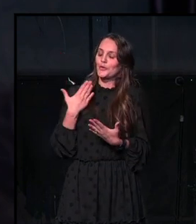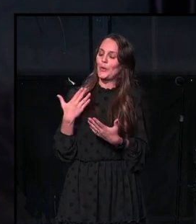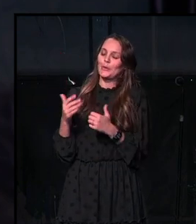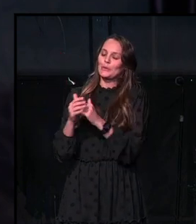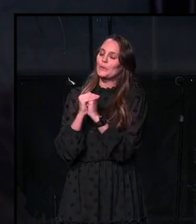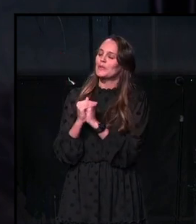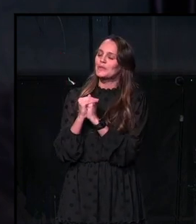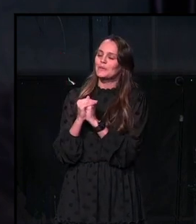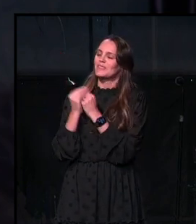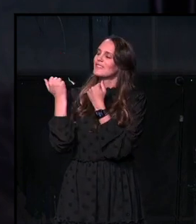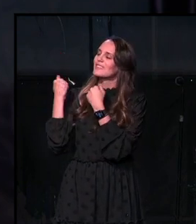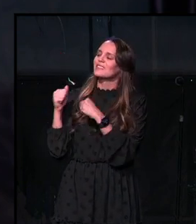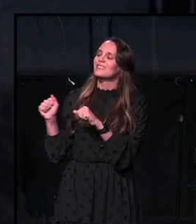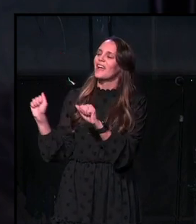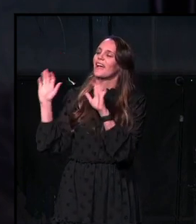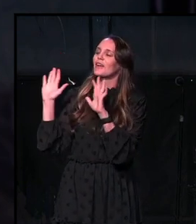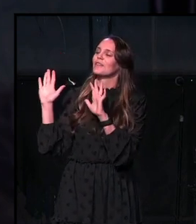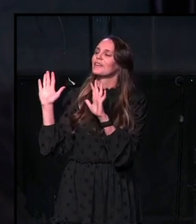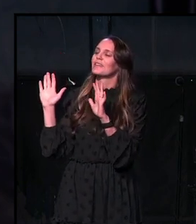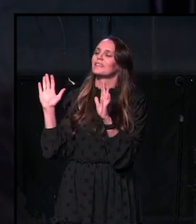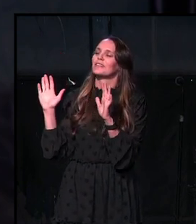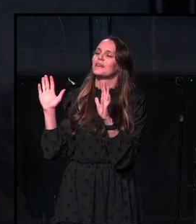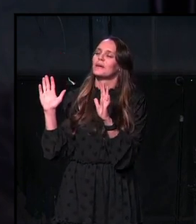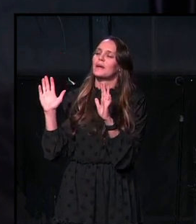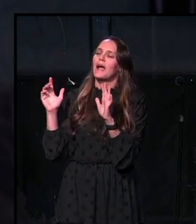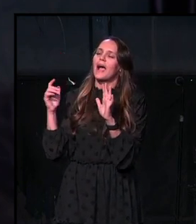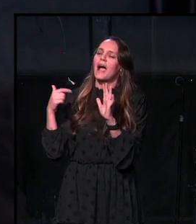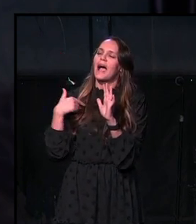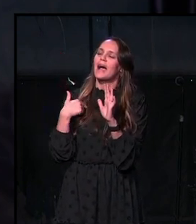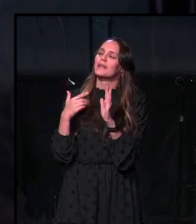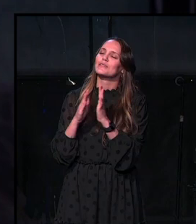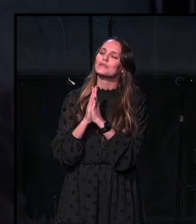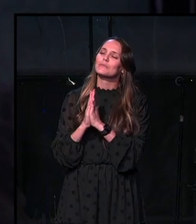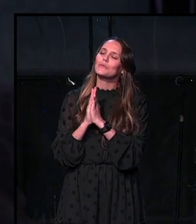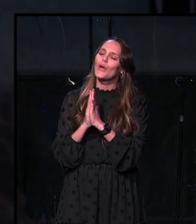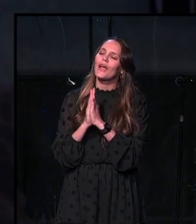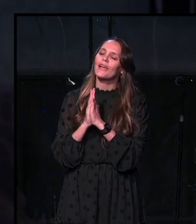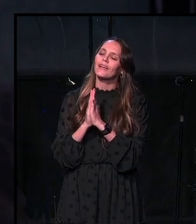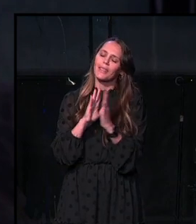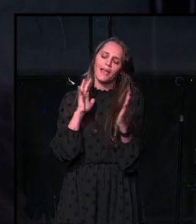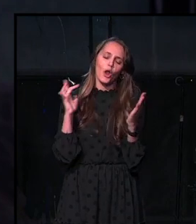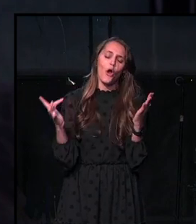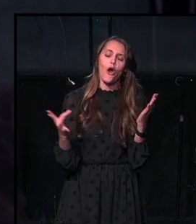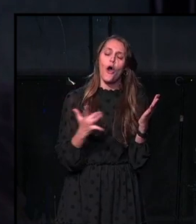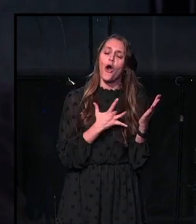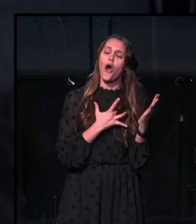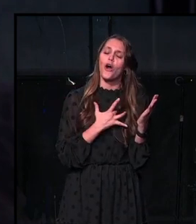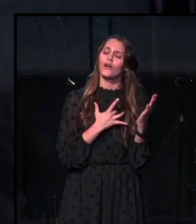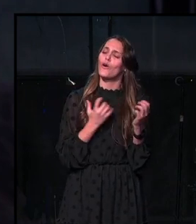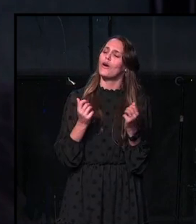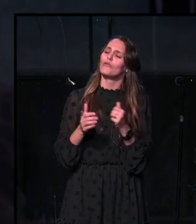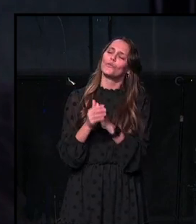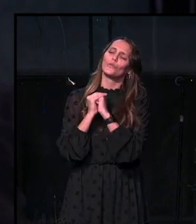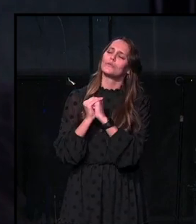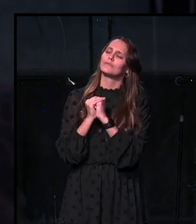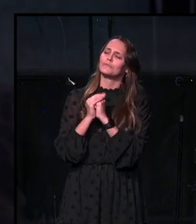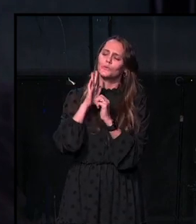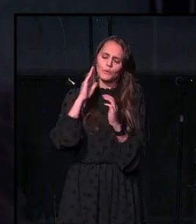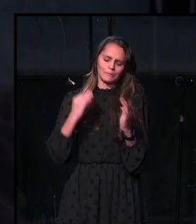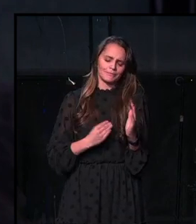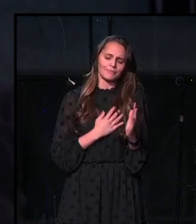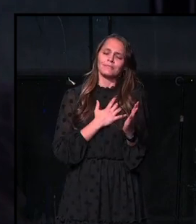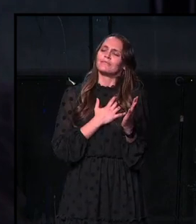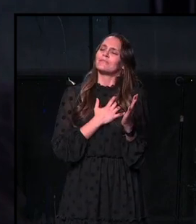Lord. I just pray over this room, Lord, that a heart of worship would be stirred up in us, that we